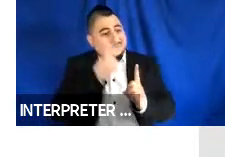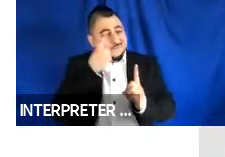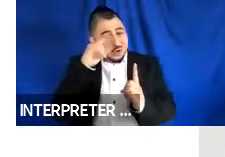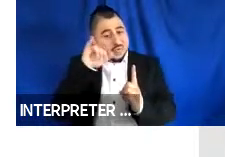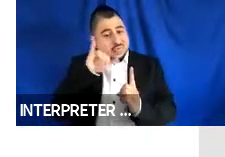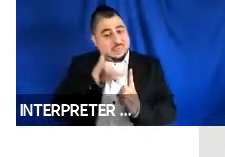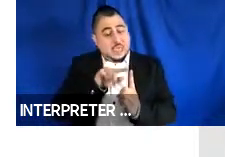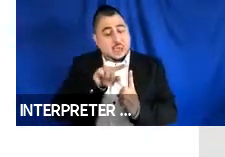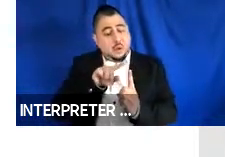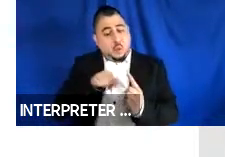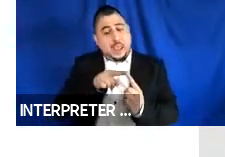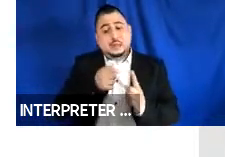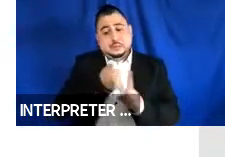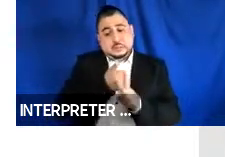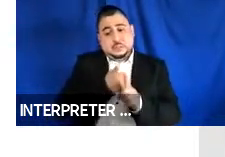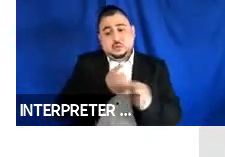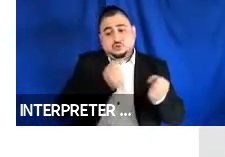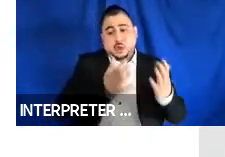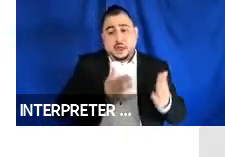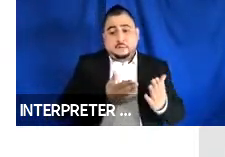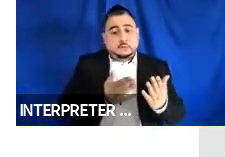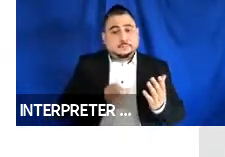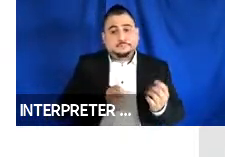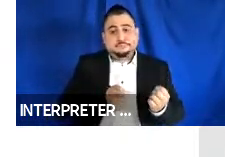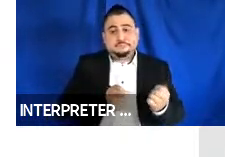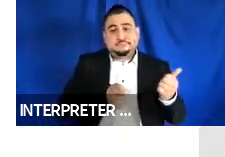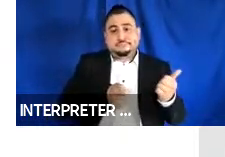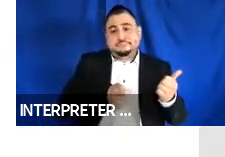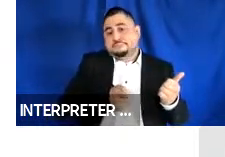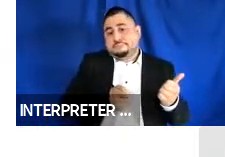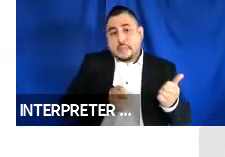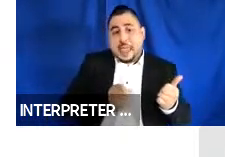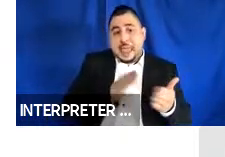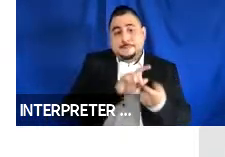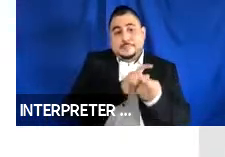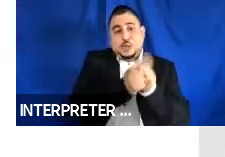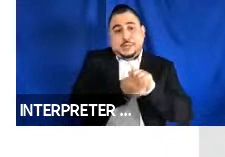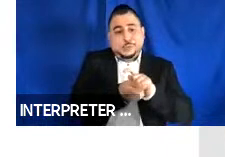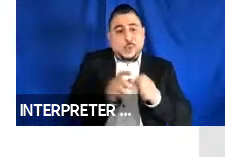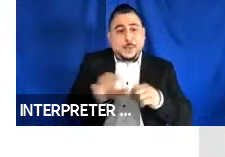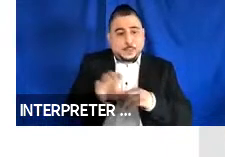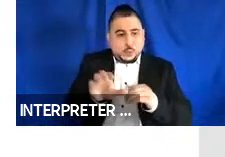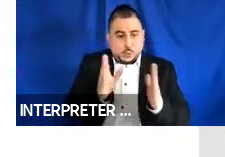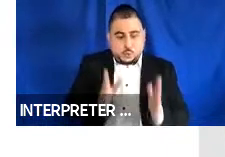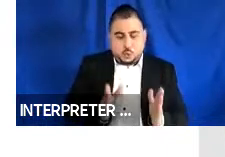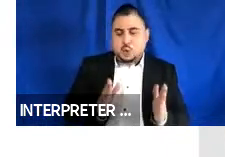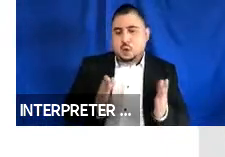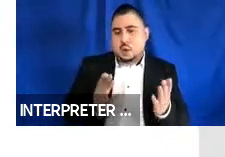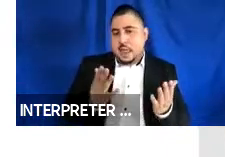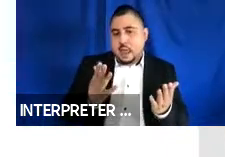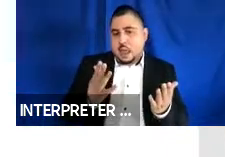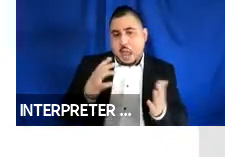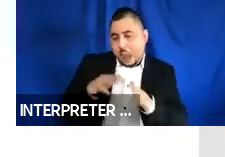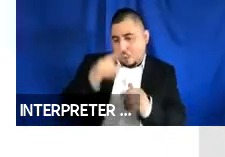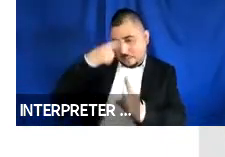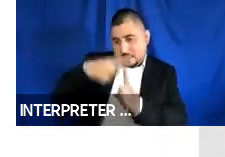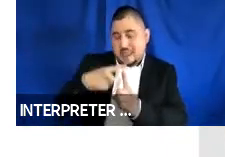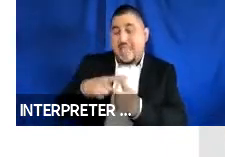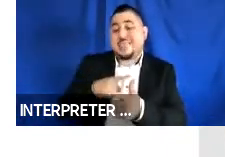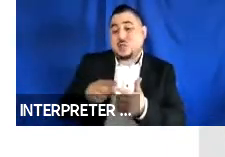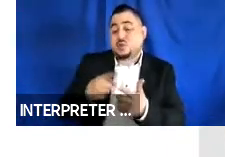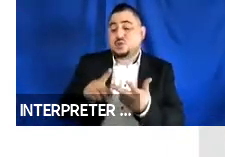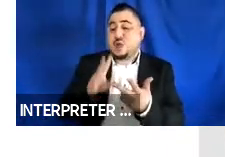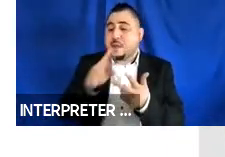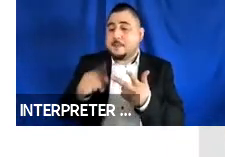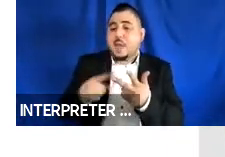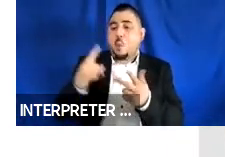when when the driver's a computer? And then and you also talked about even locating the vehicle in front